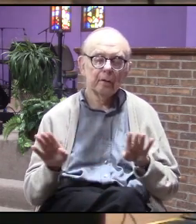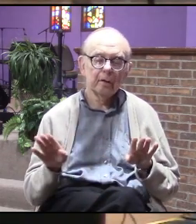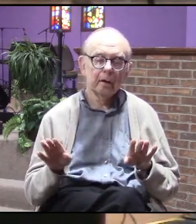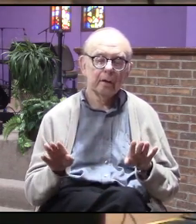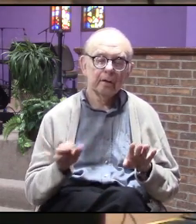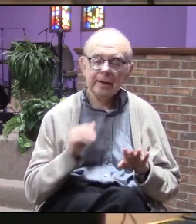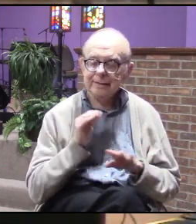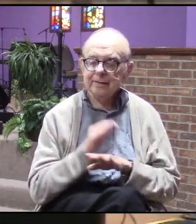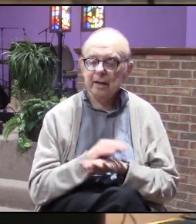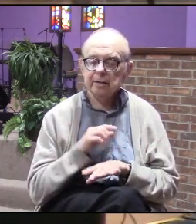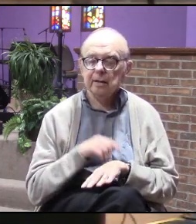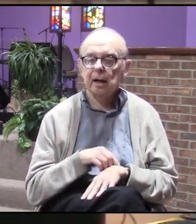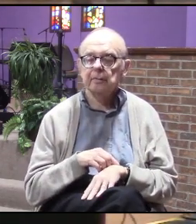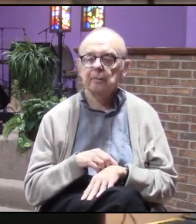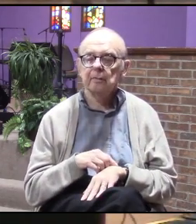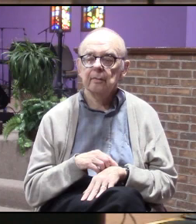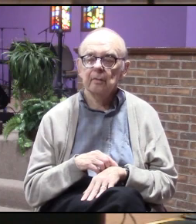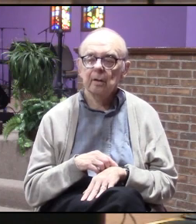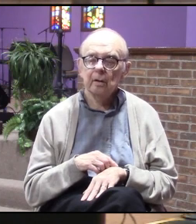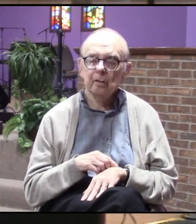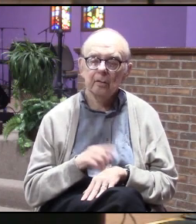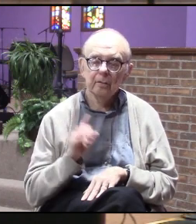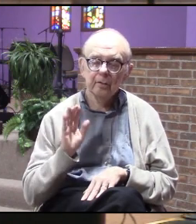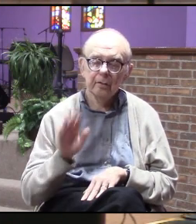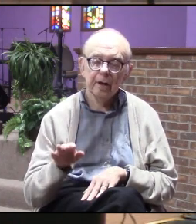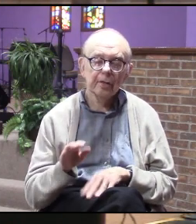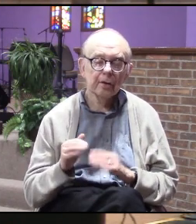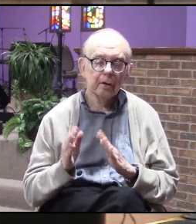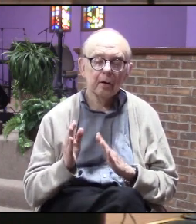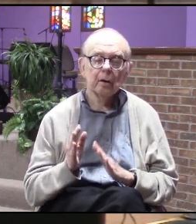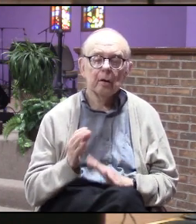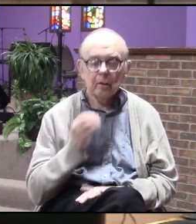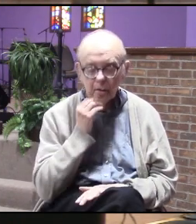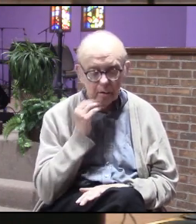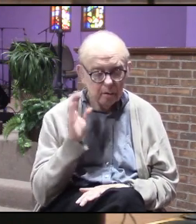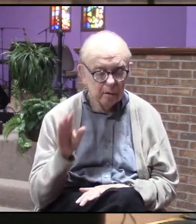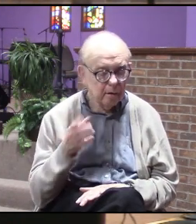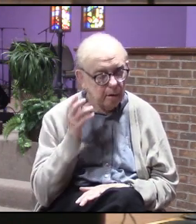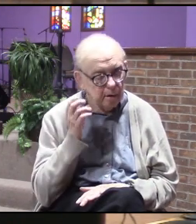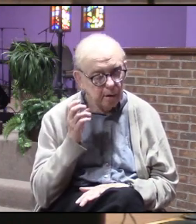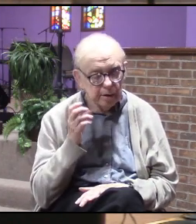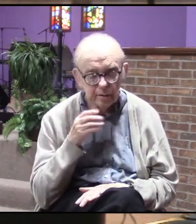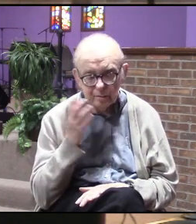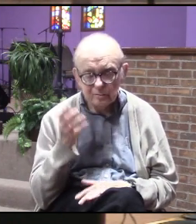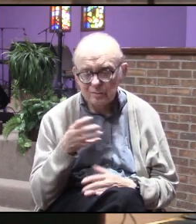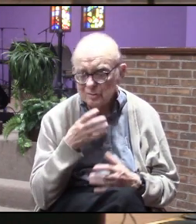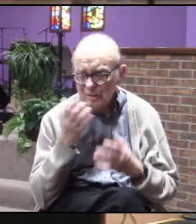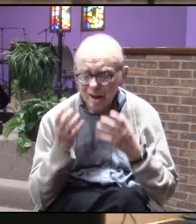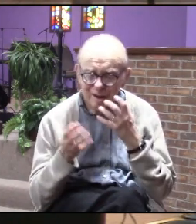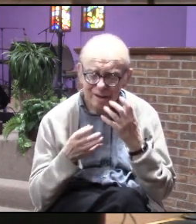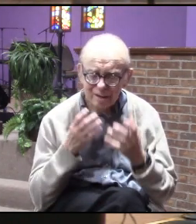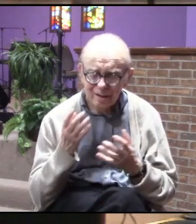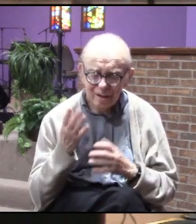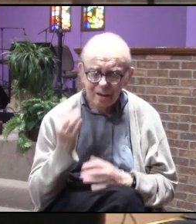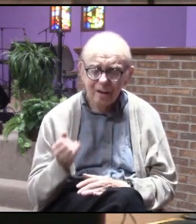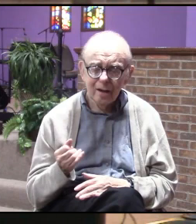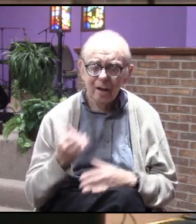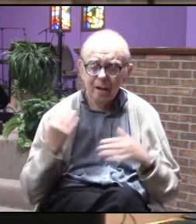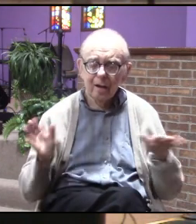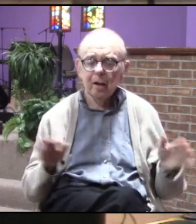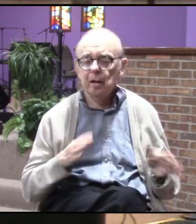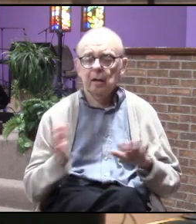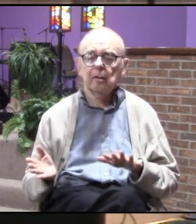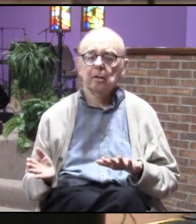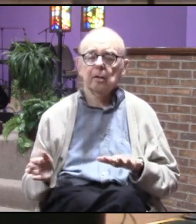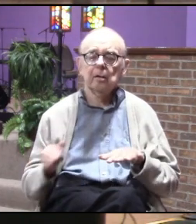It's nighttime. They're in their homes, and all they hear is wailing because the angel of